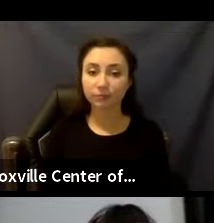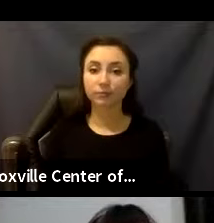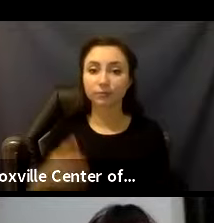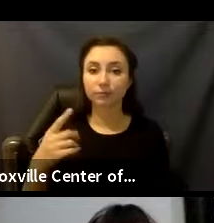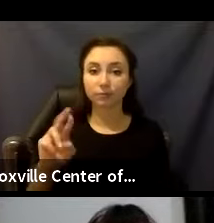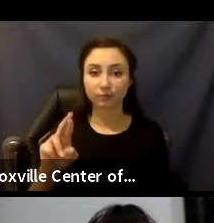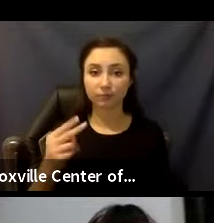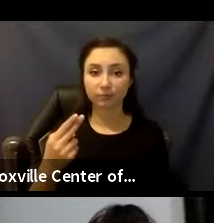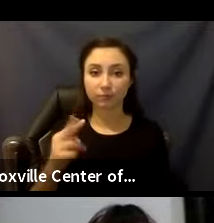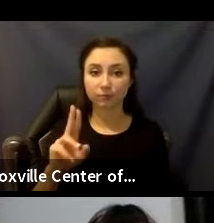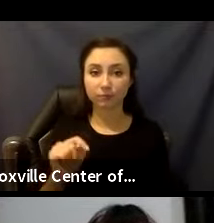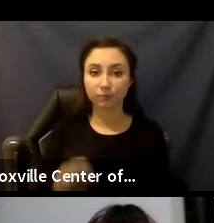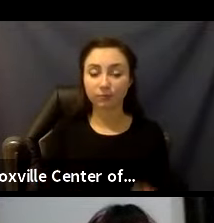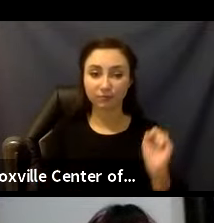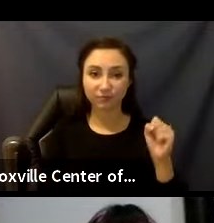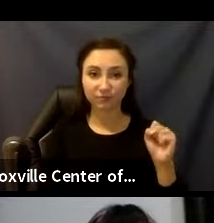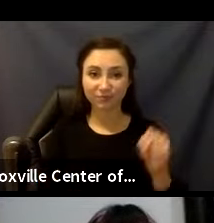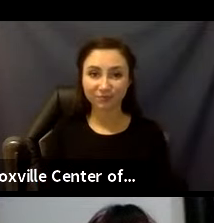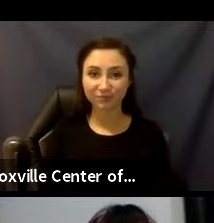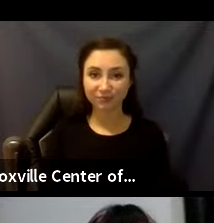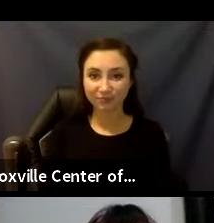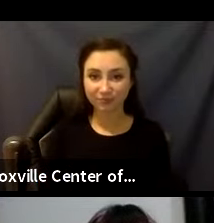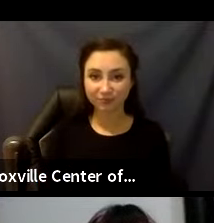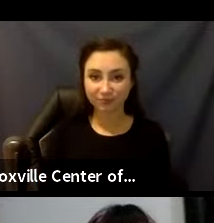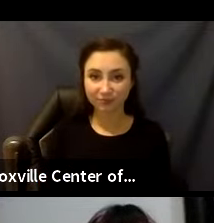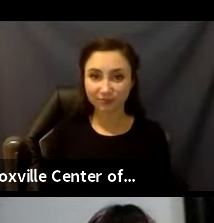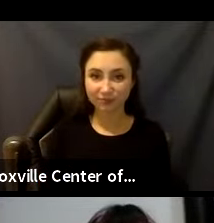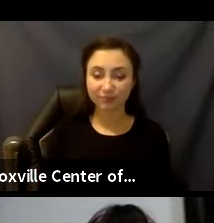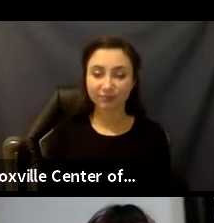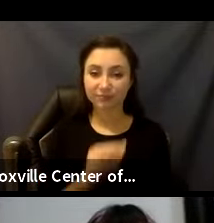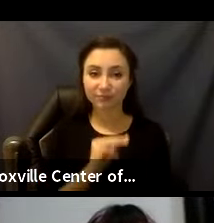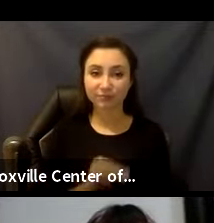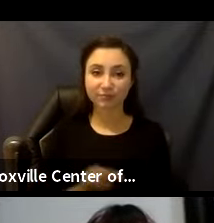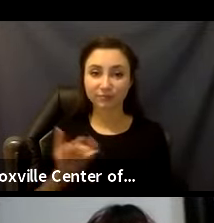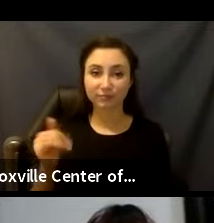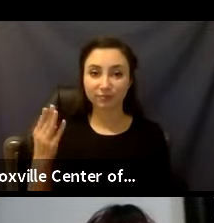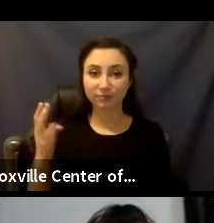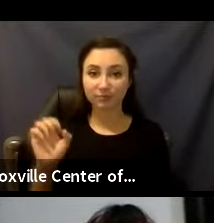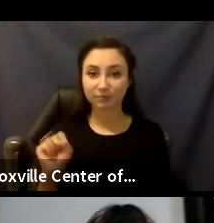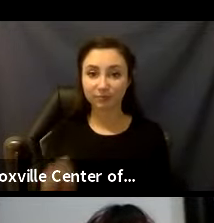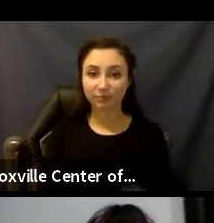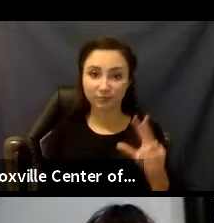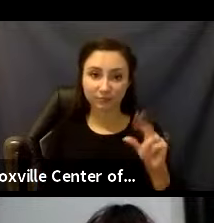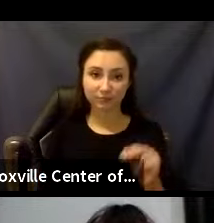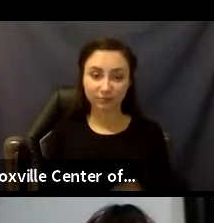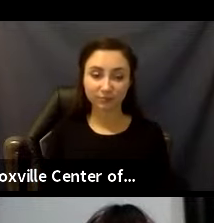Dr. Hurt, Yes. Mayor Jacobs, No.